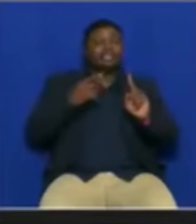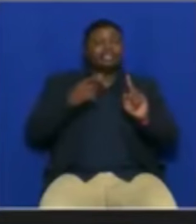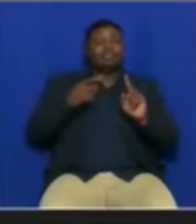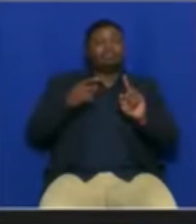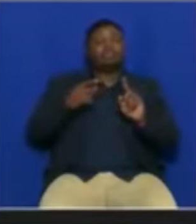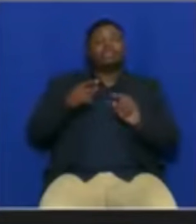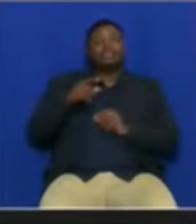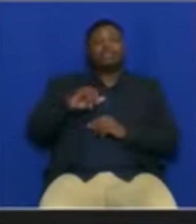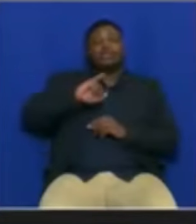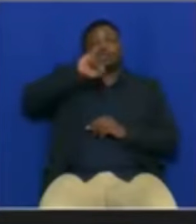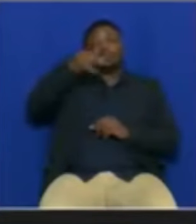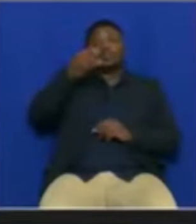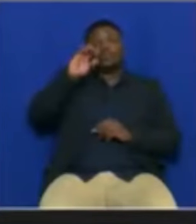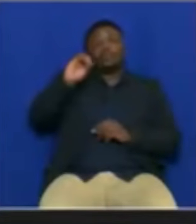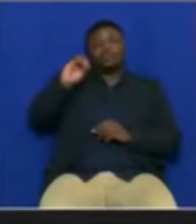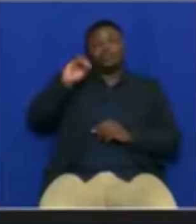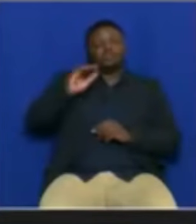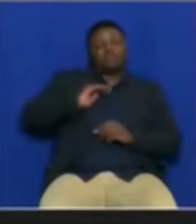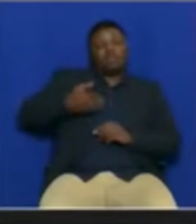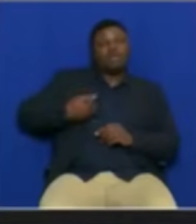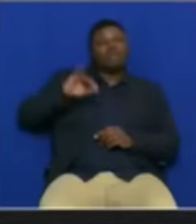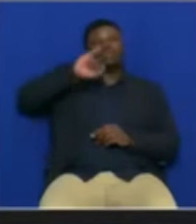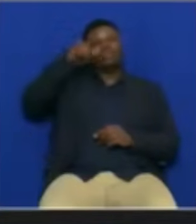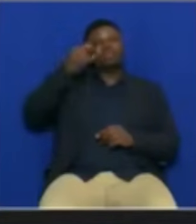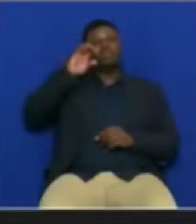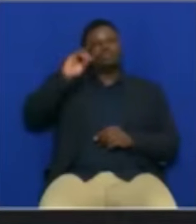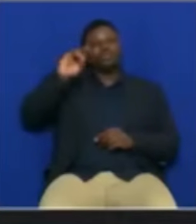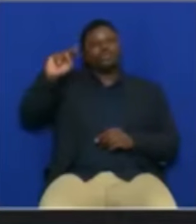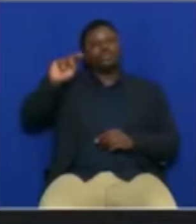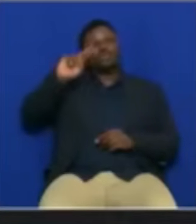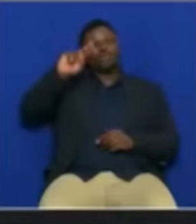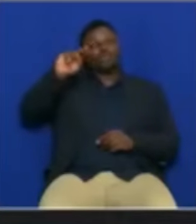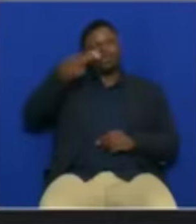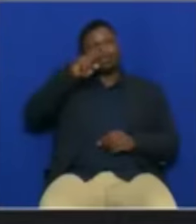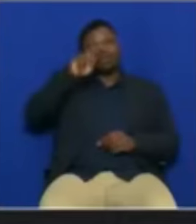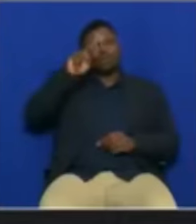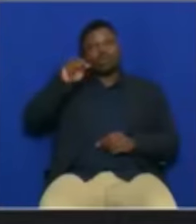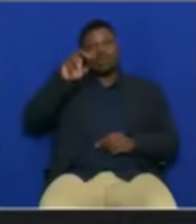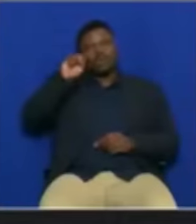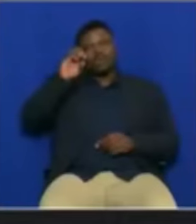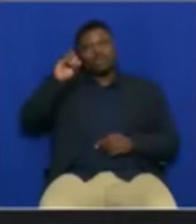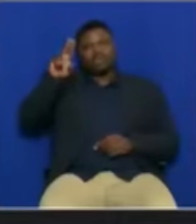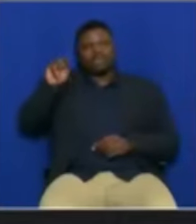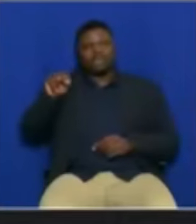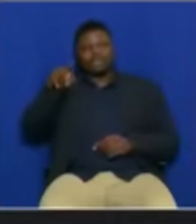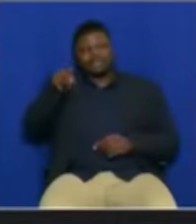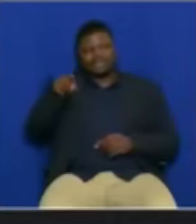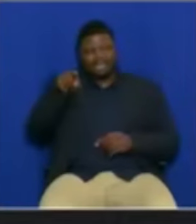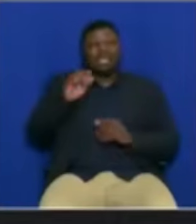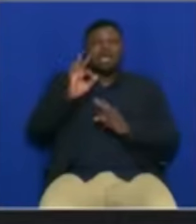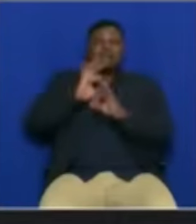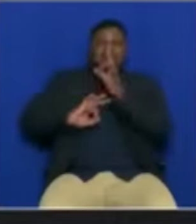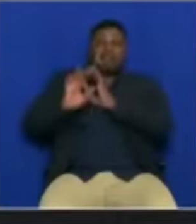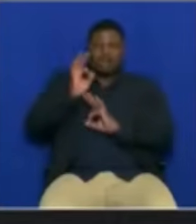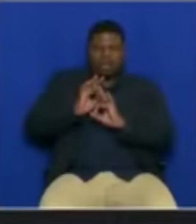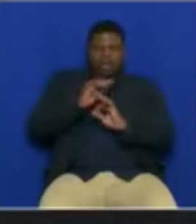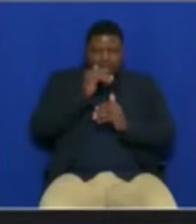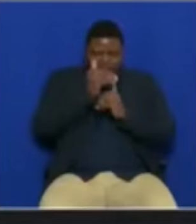at manipulation of vetting processes, and there may well be a case of abuse of